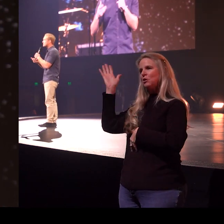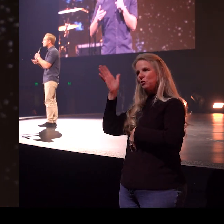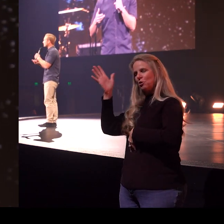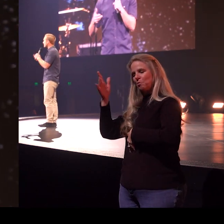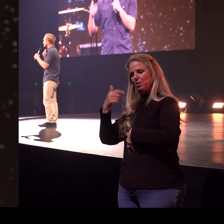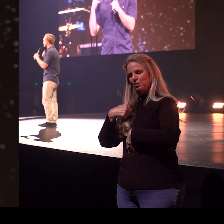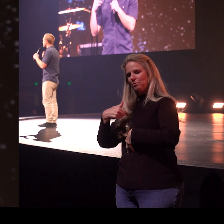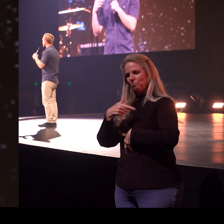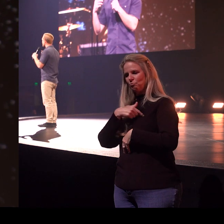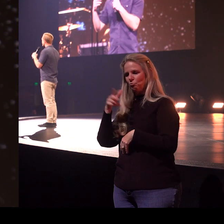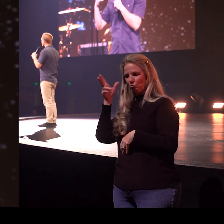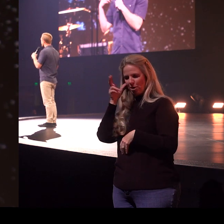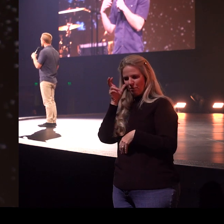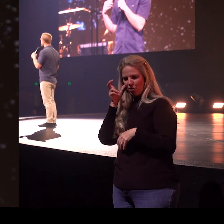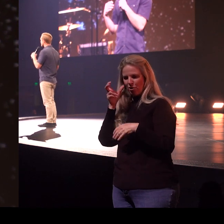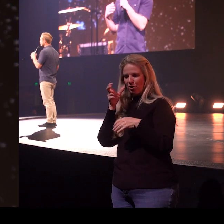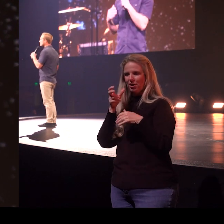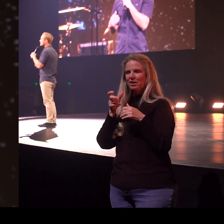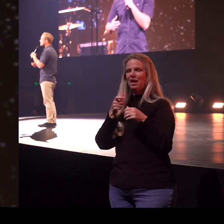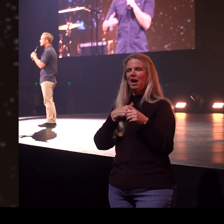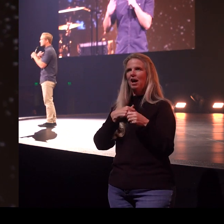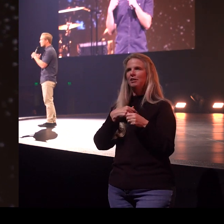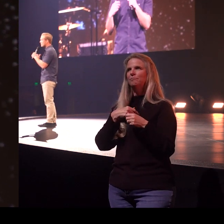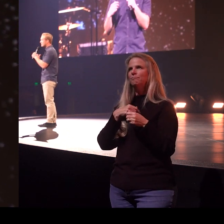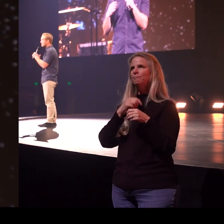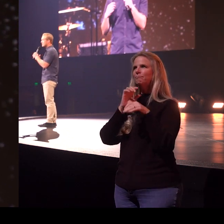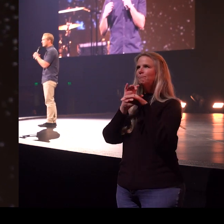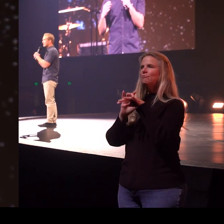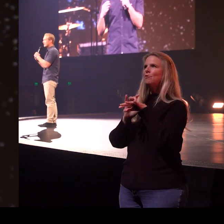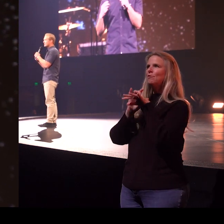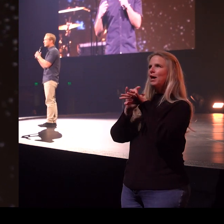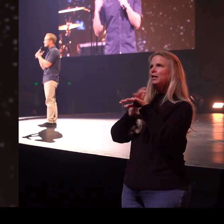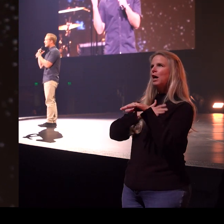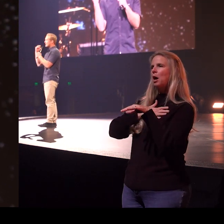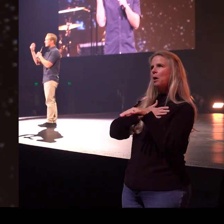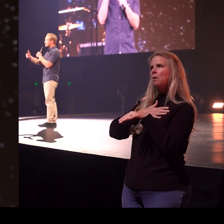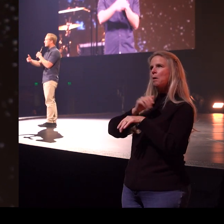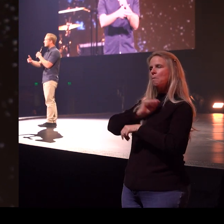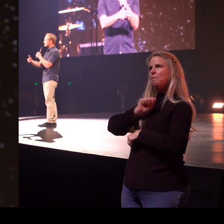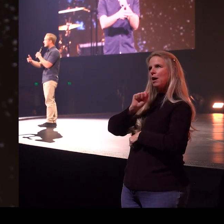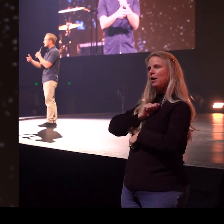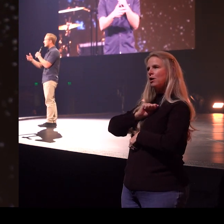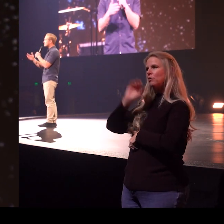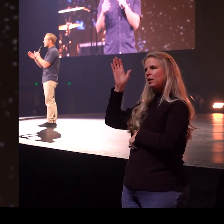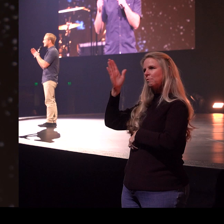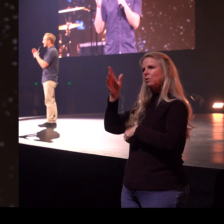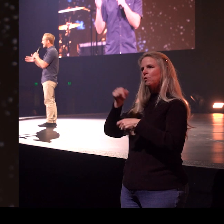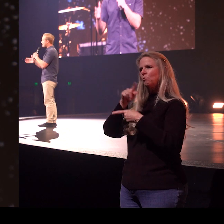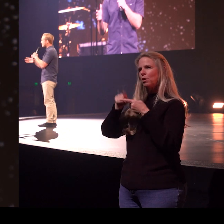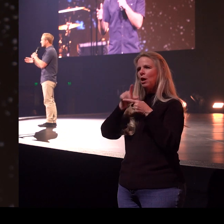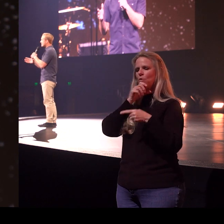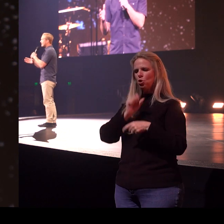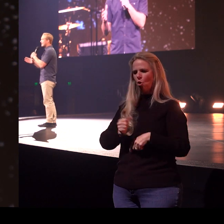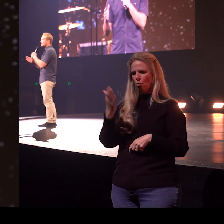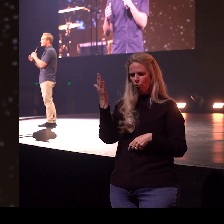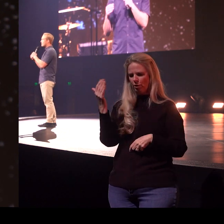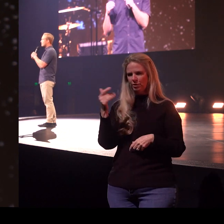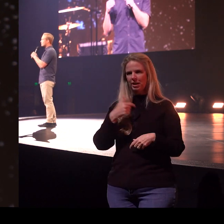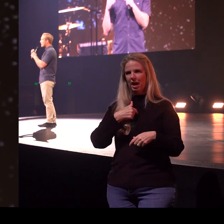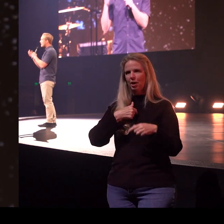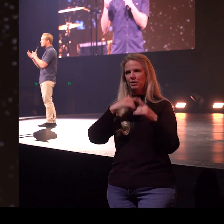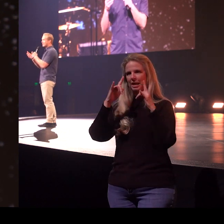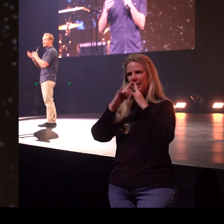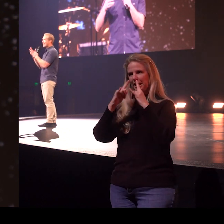it's had me reflect on my own testimony, on my own story. And it took me back to when I was 15. I was at a camp, and I